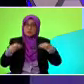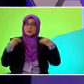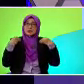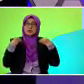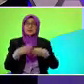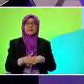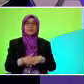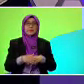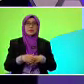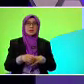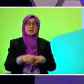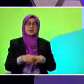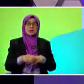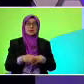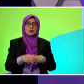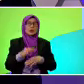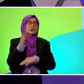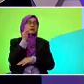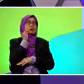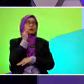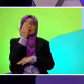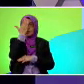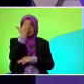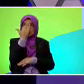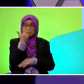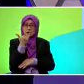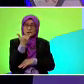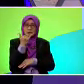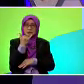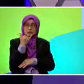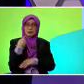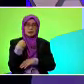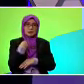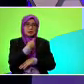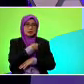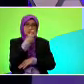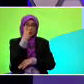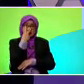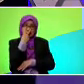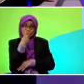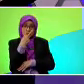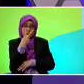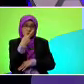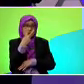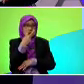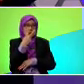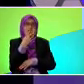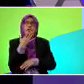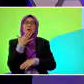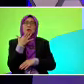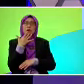us think about something. Why do we see moles growing? I'm sure every one of us have